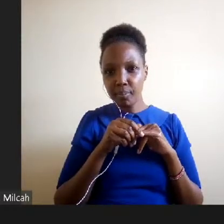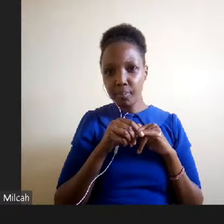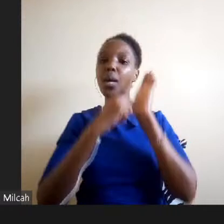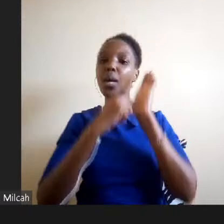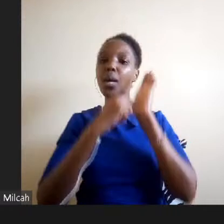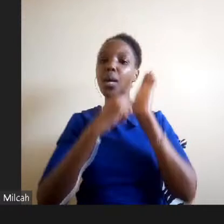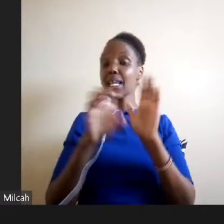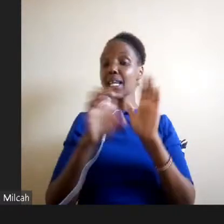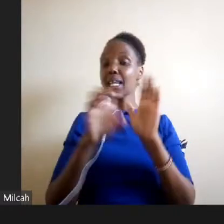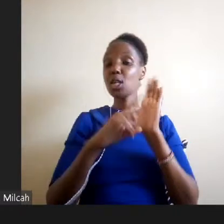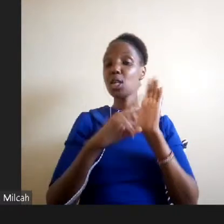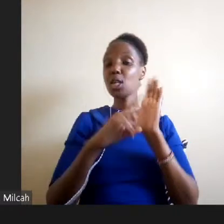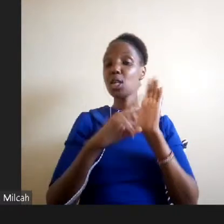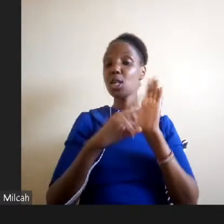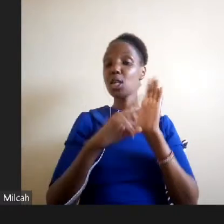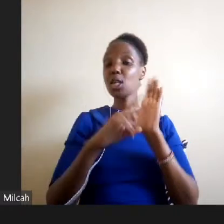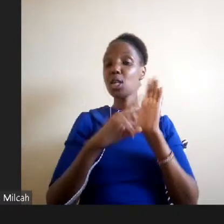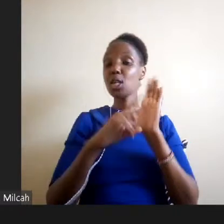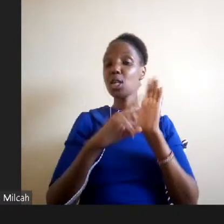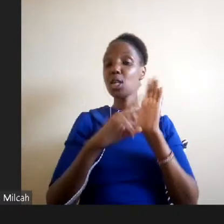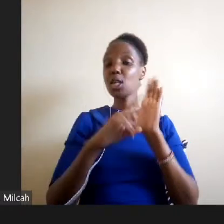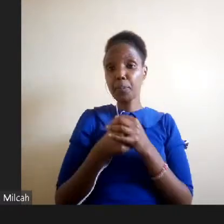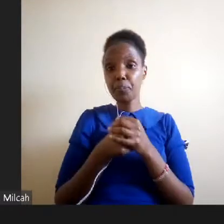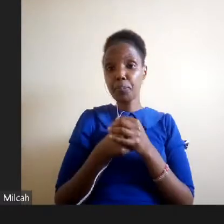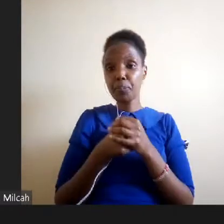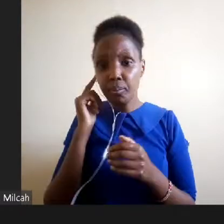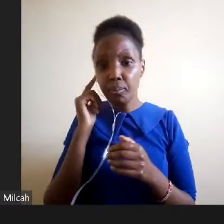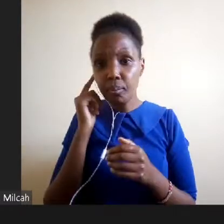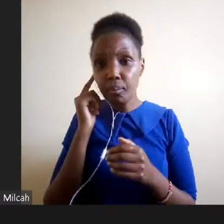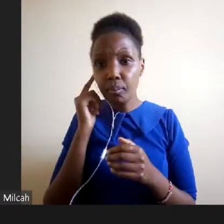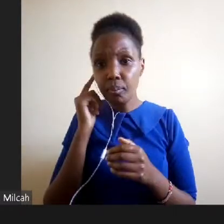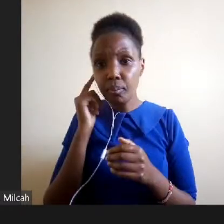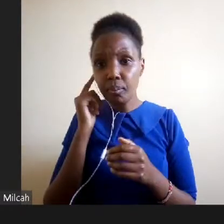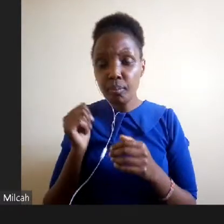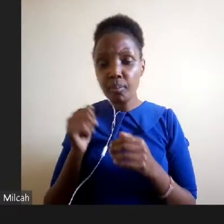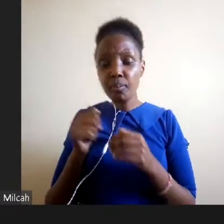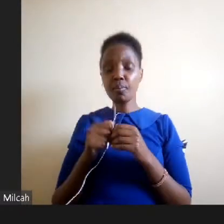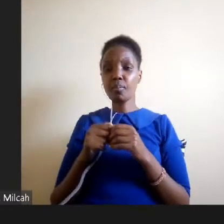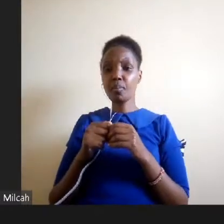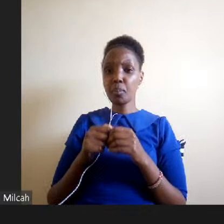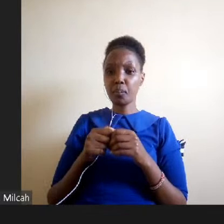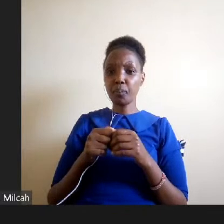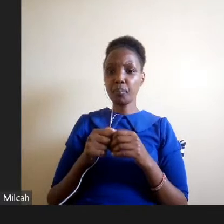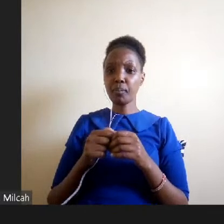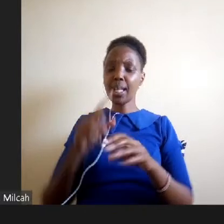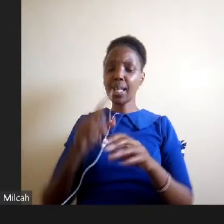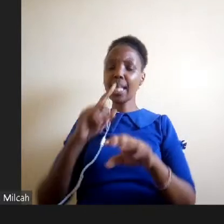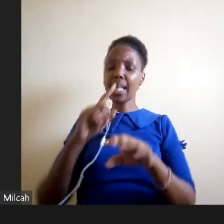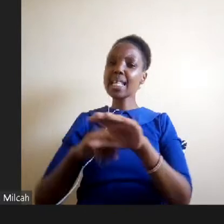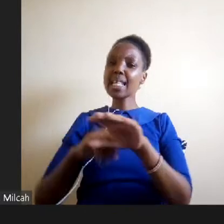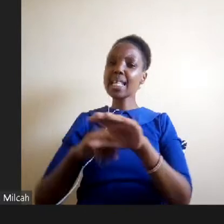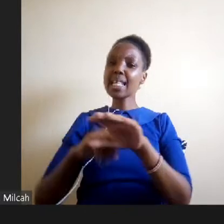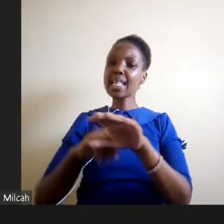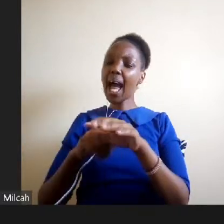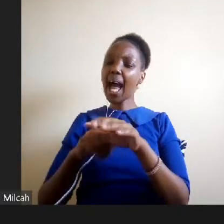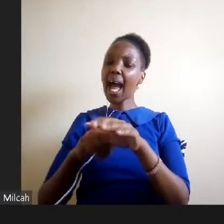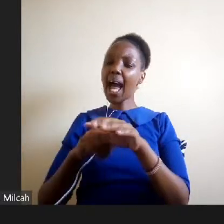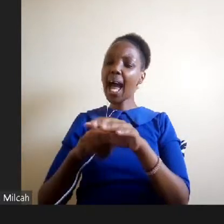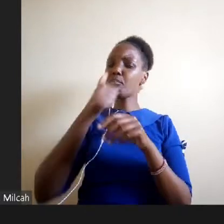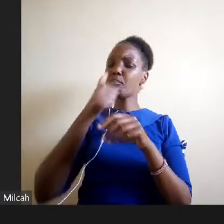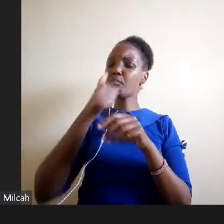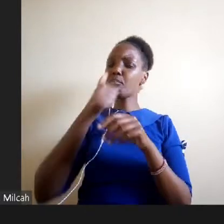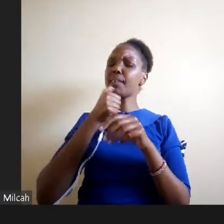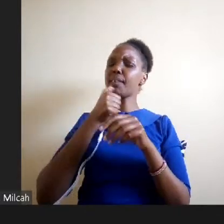changing these things periodically. Remember, when we were talking about values, when we are creating privacy settings, should always be married to